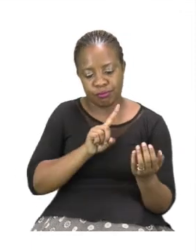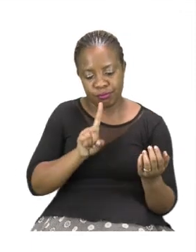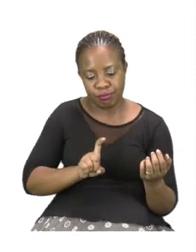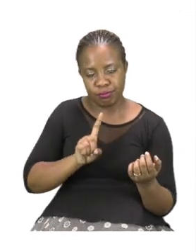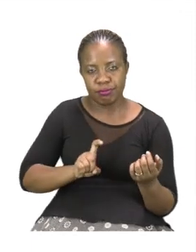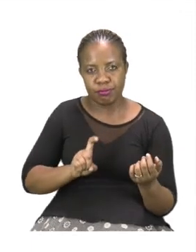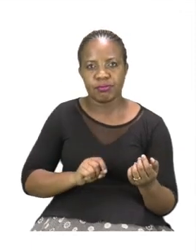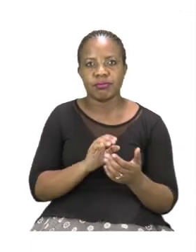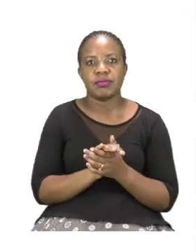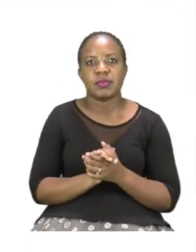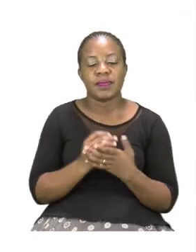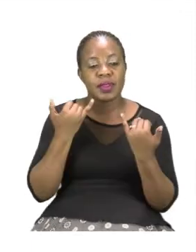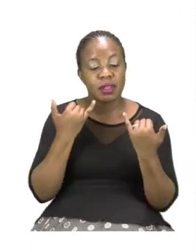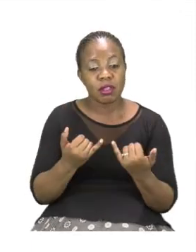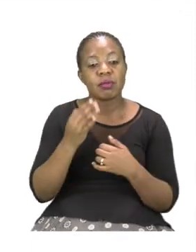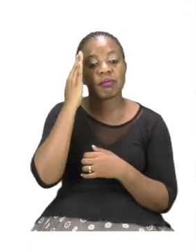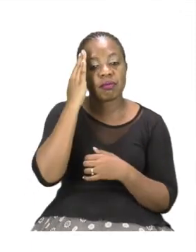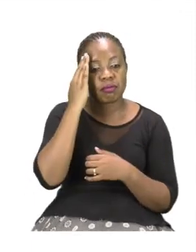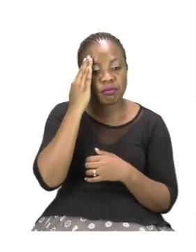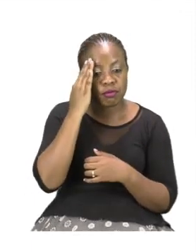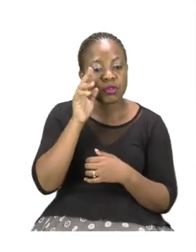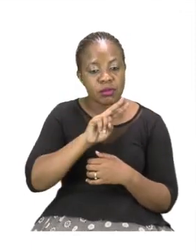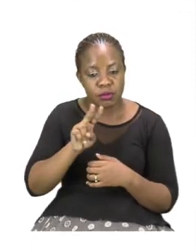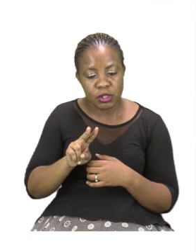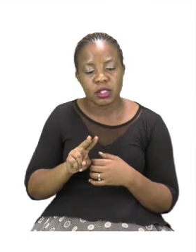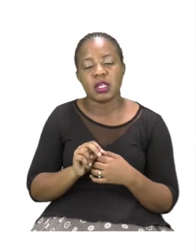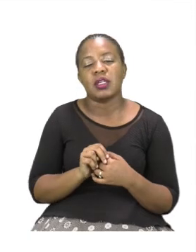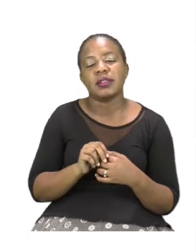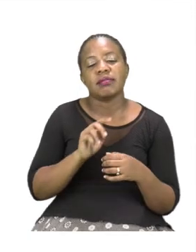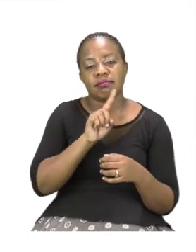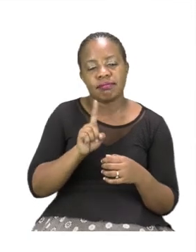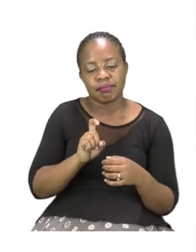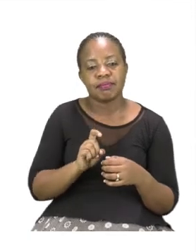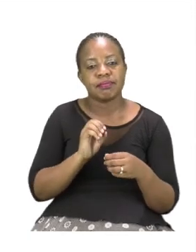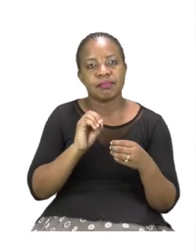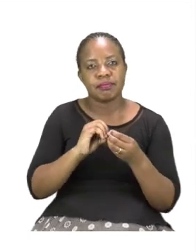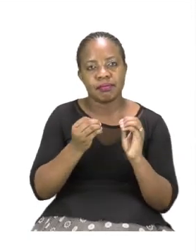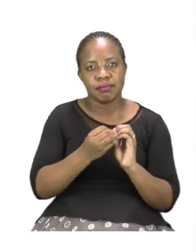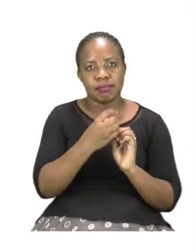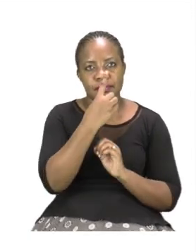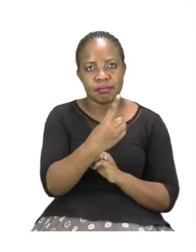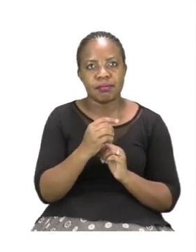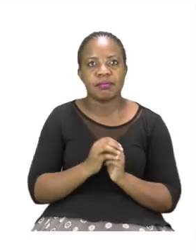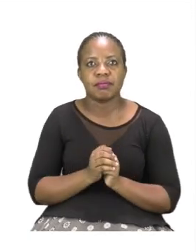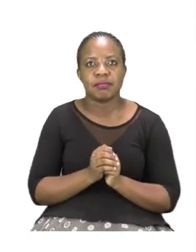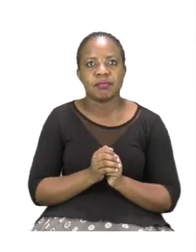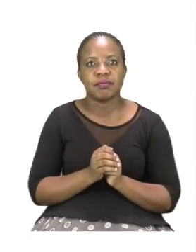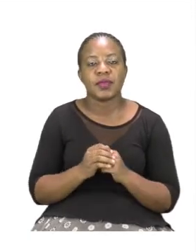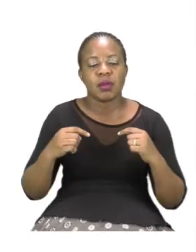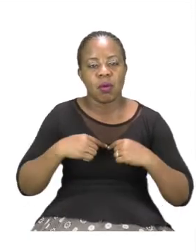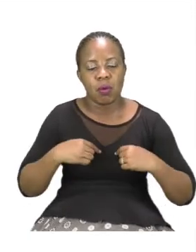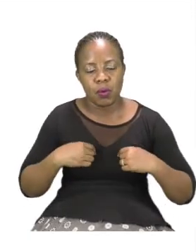look at our questions. The first one says, we pray